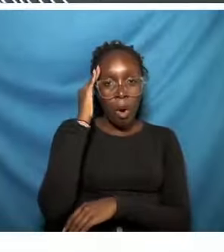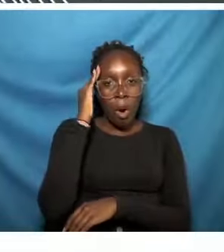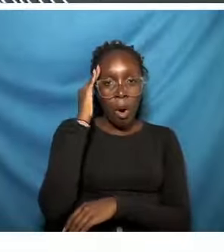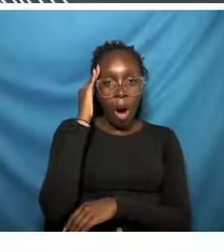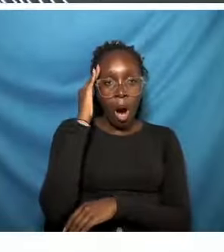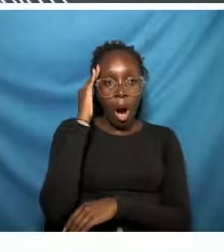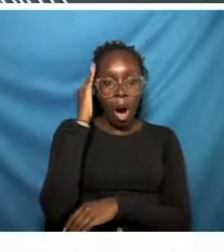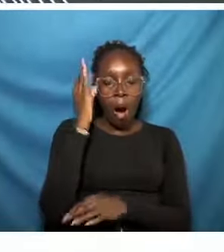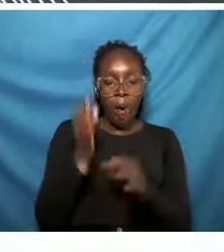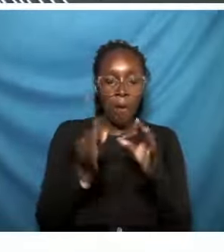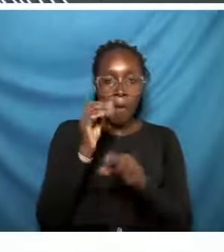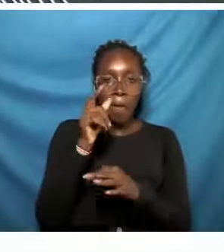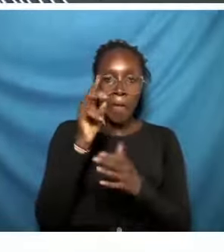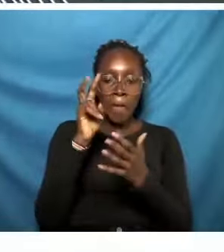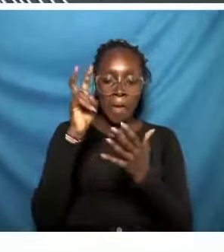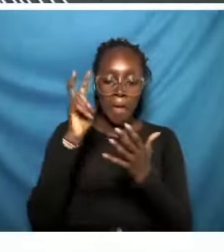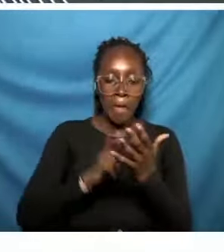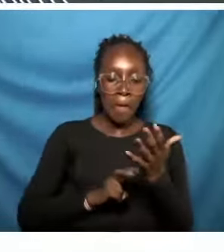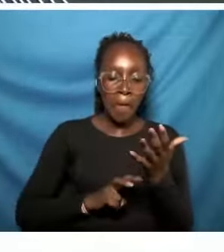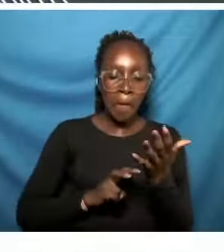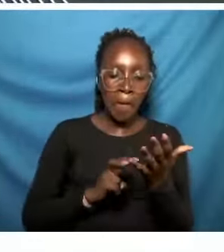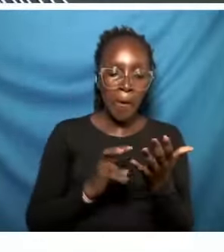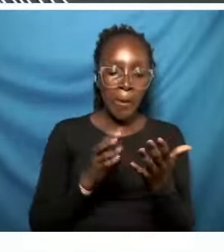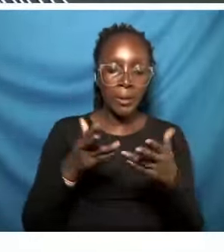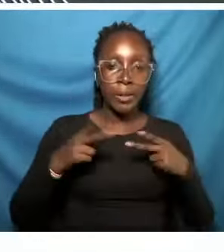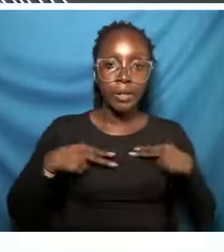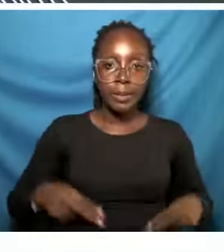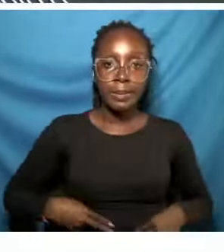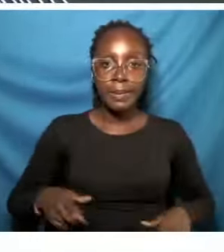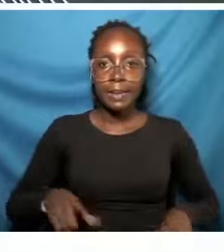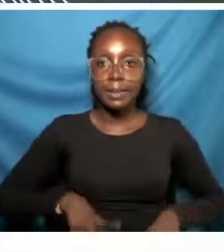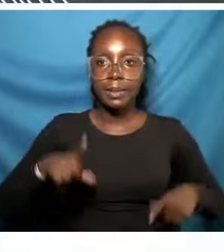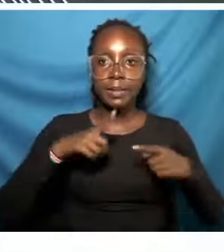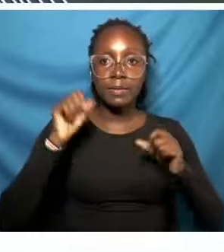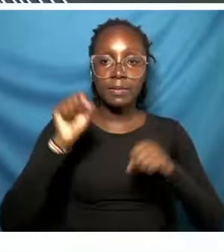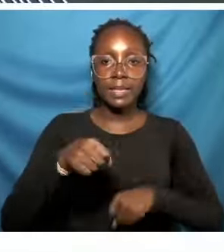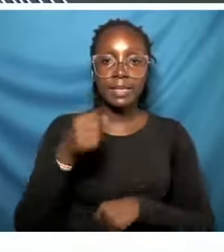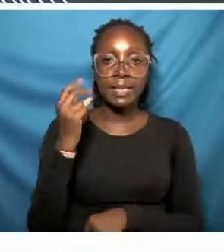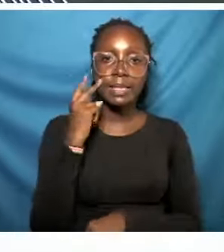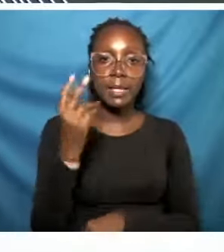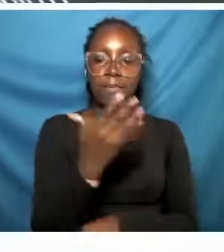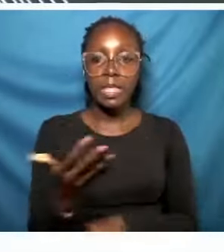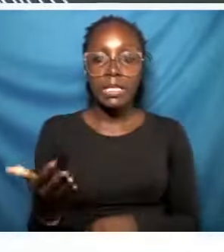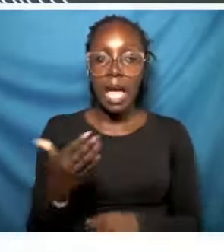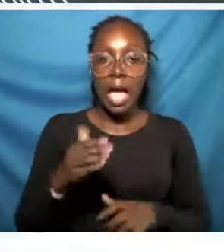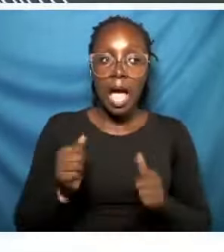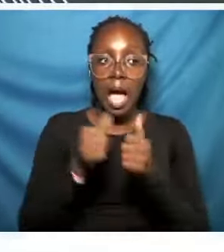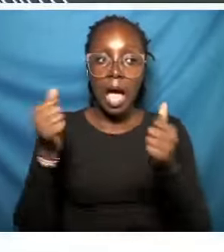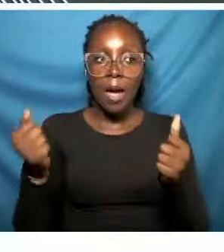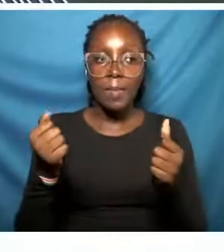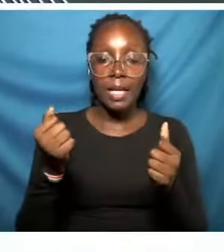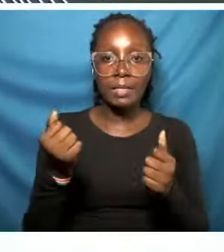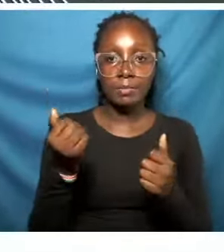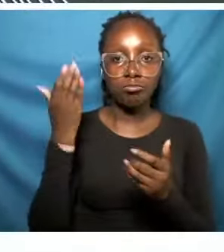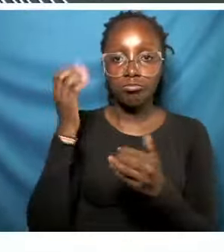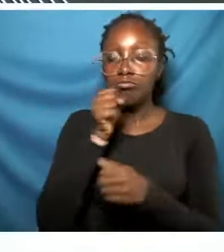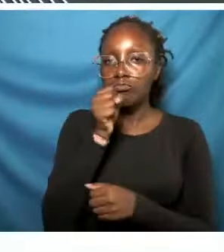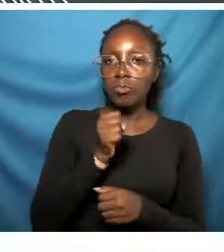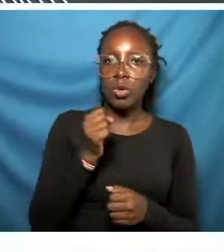If you study human life, you look at the things that happened to your grandfather, happened to your father, and they're happening to you.